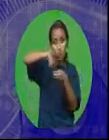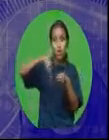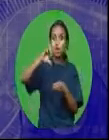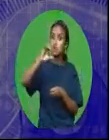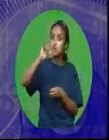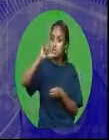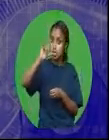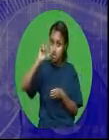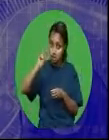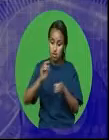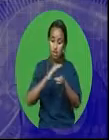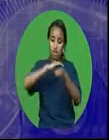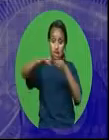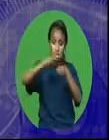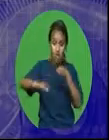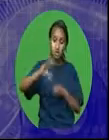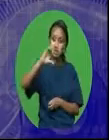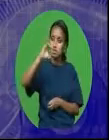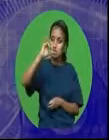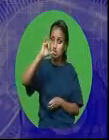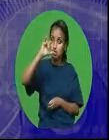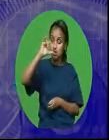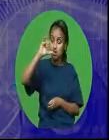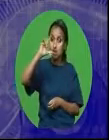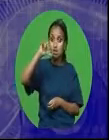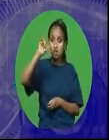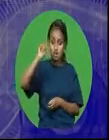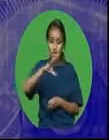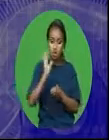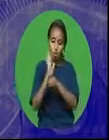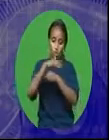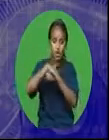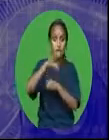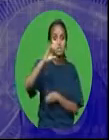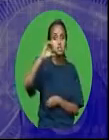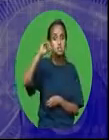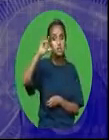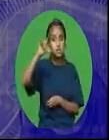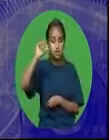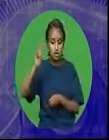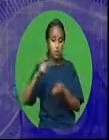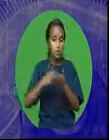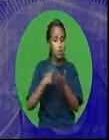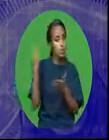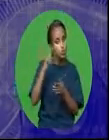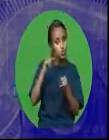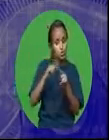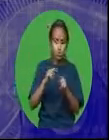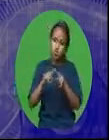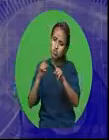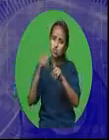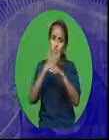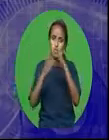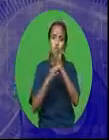a truncated cylinder, and an oblique cylinder. We use somewhat different steps to develop